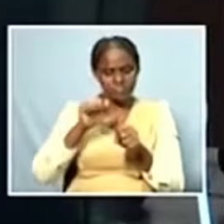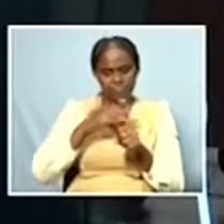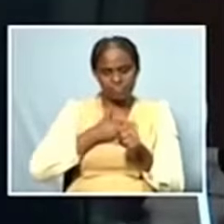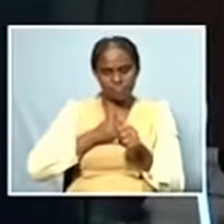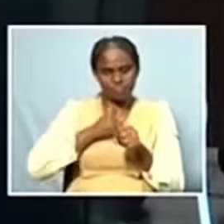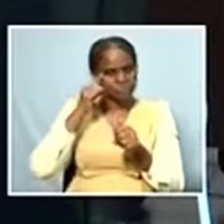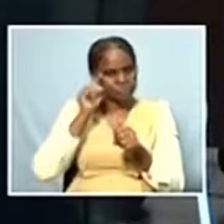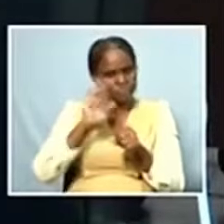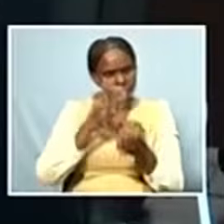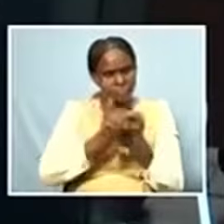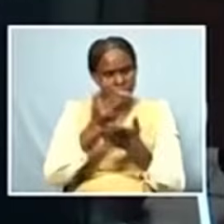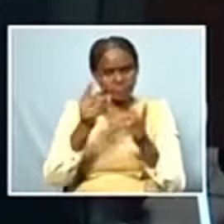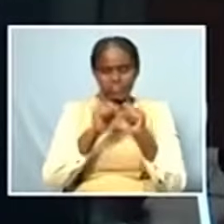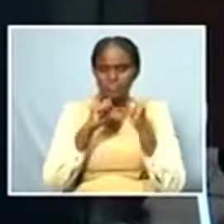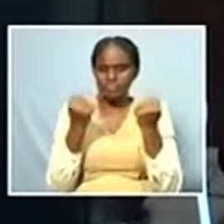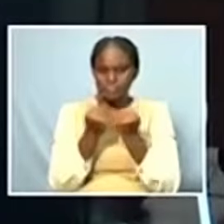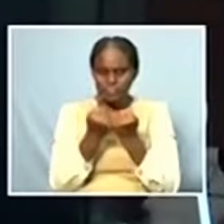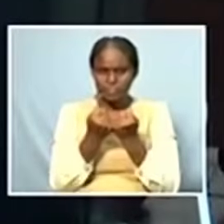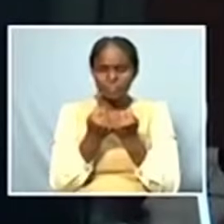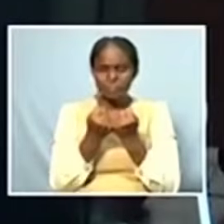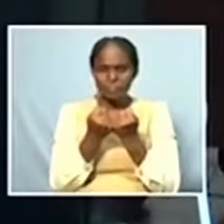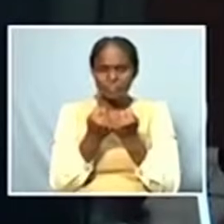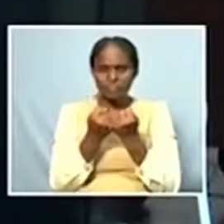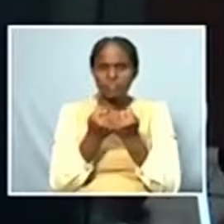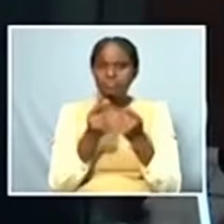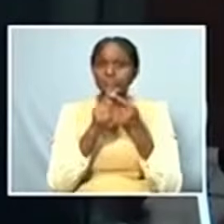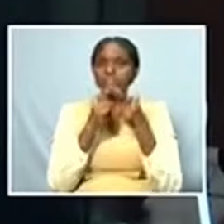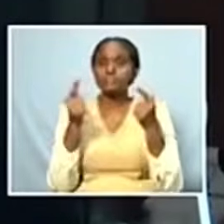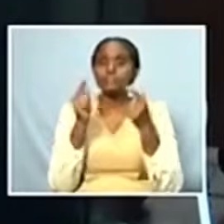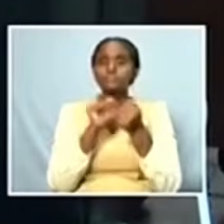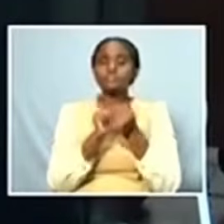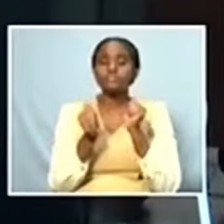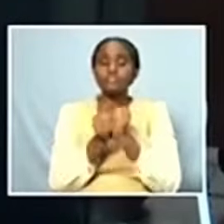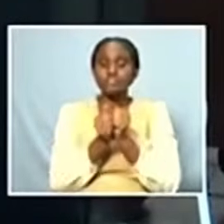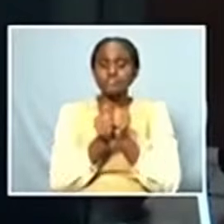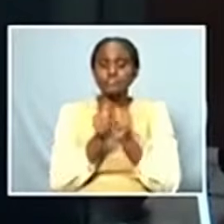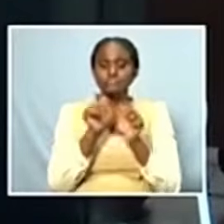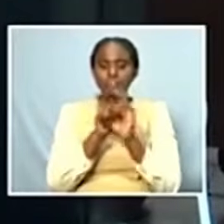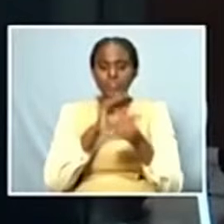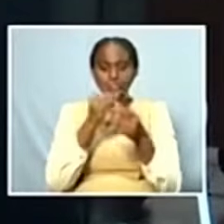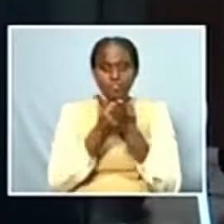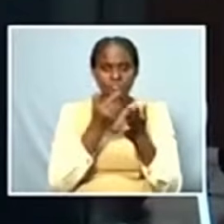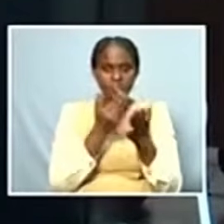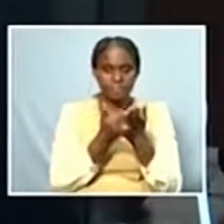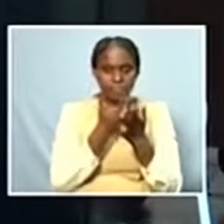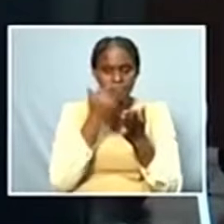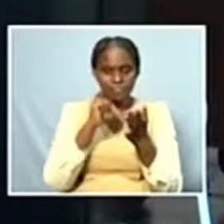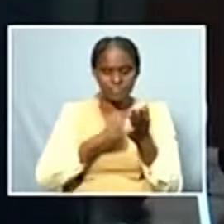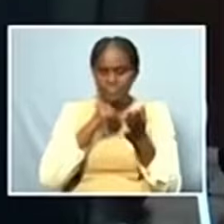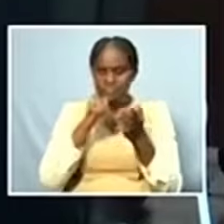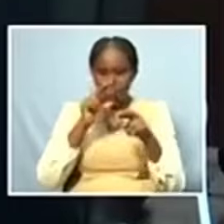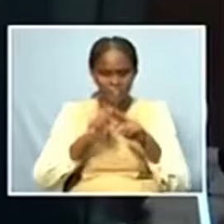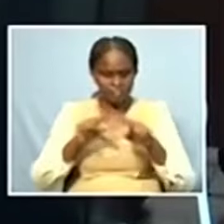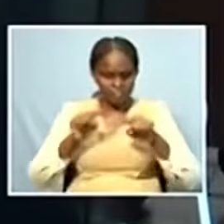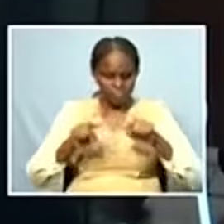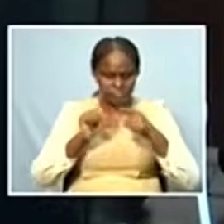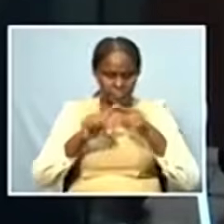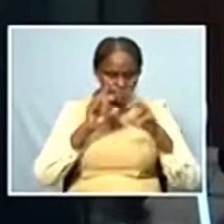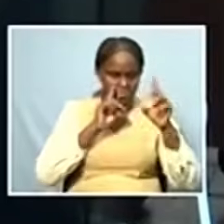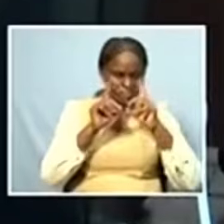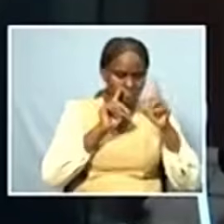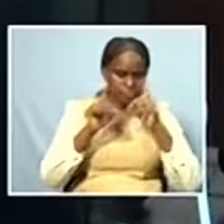your procurement team is a big letdown in all this. We should not be sitting here to